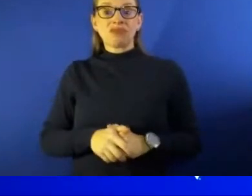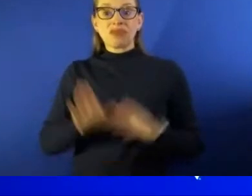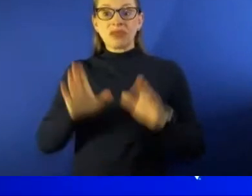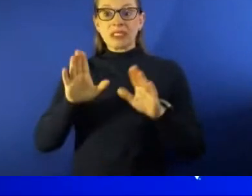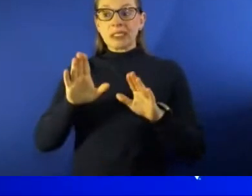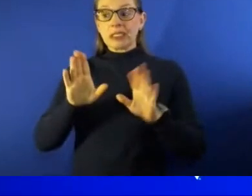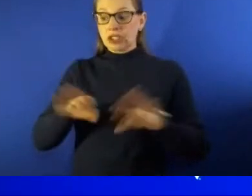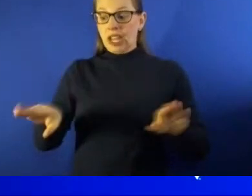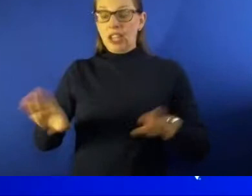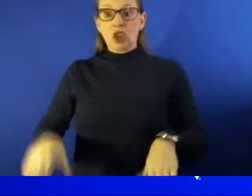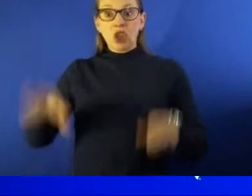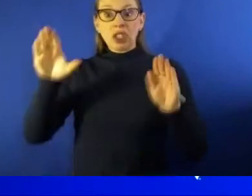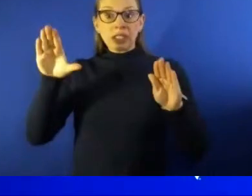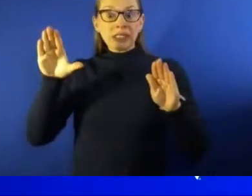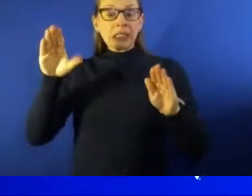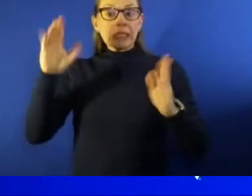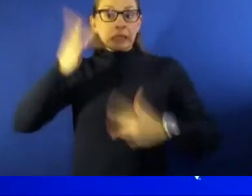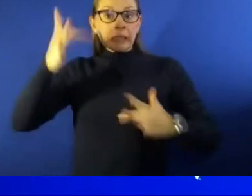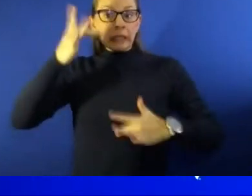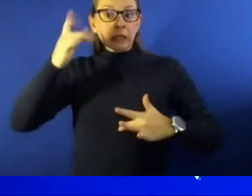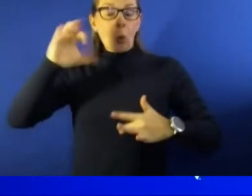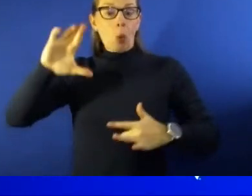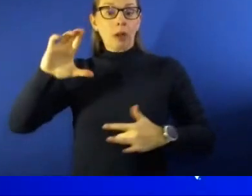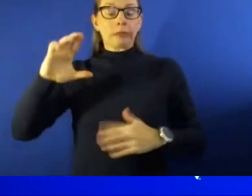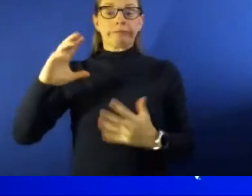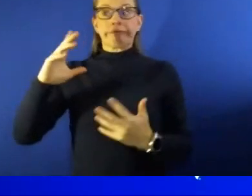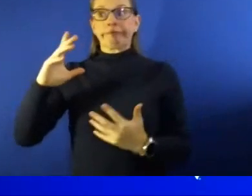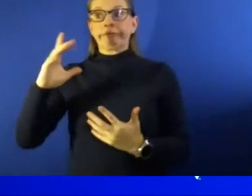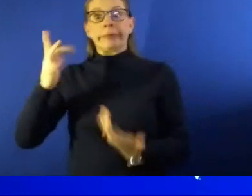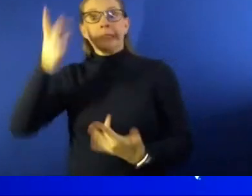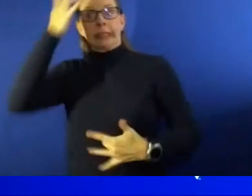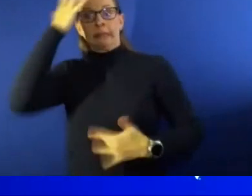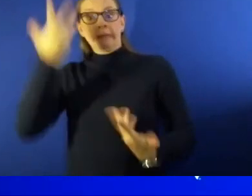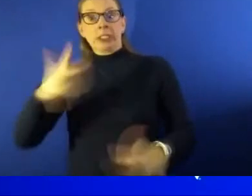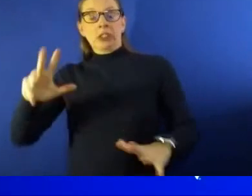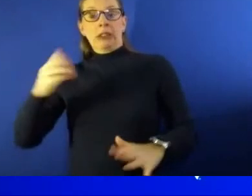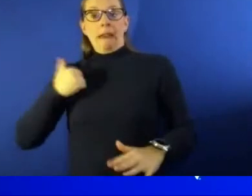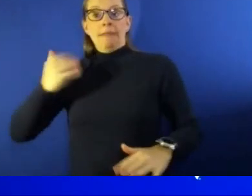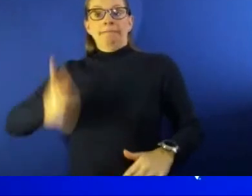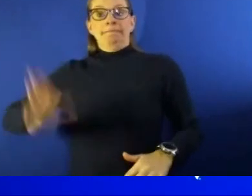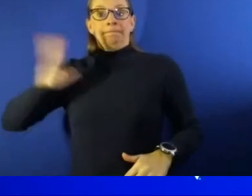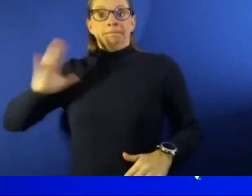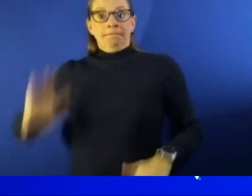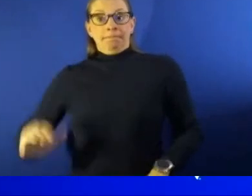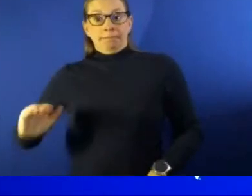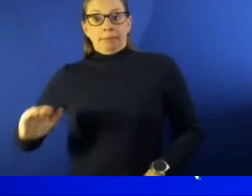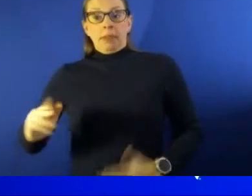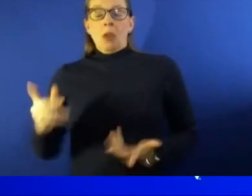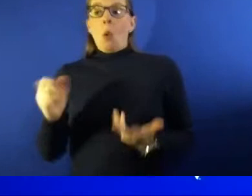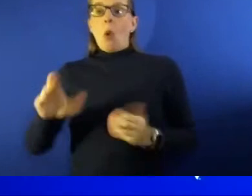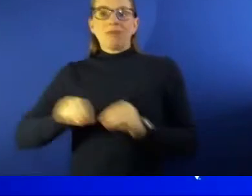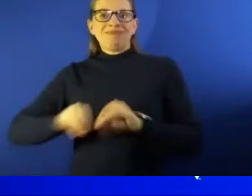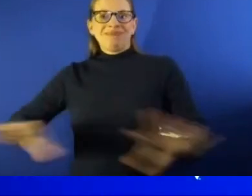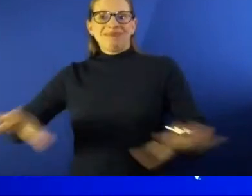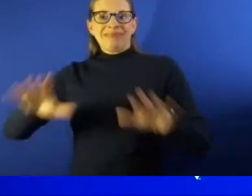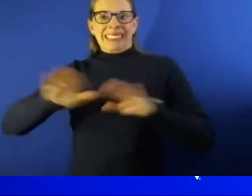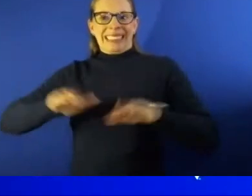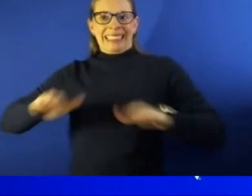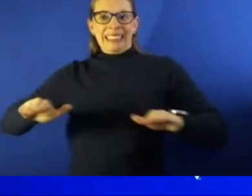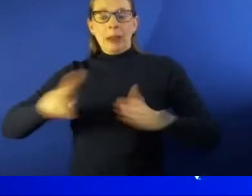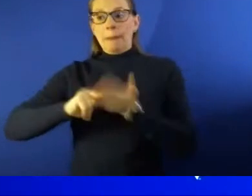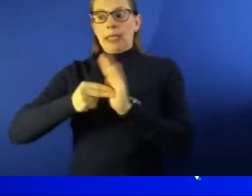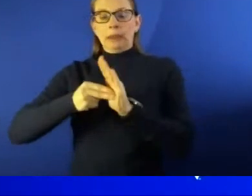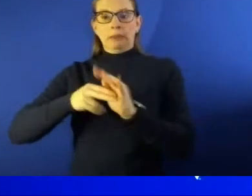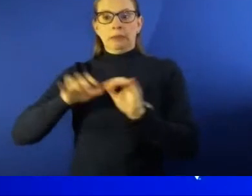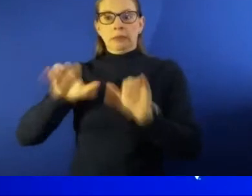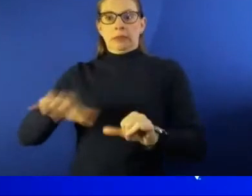childhood diseases, childhood sicknesses, that kind of thing, things that are more prevalent in kids anyway, that would keep a child in that